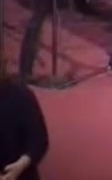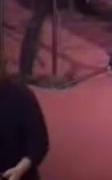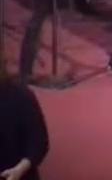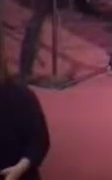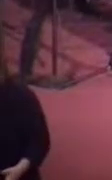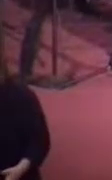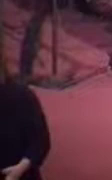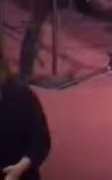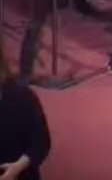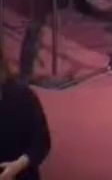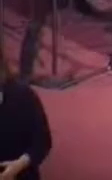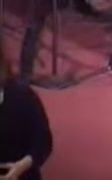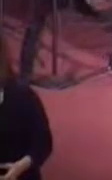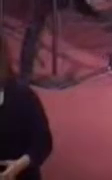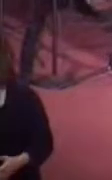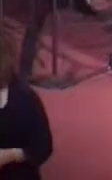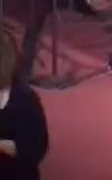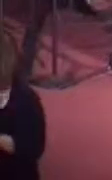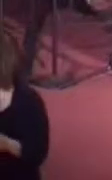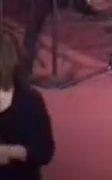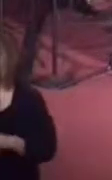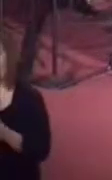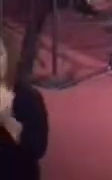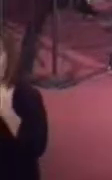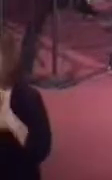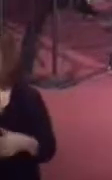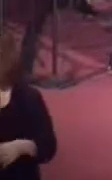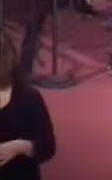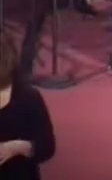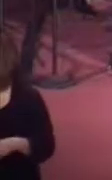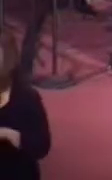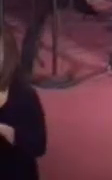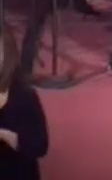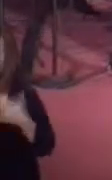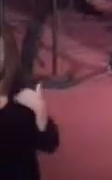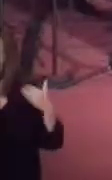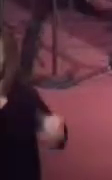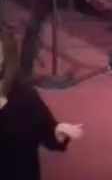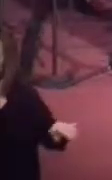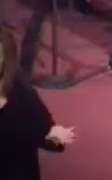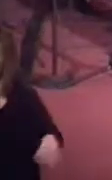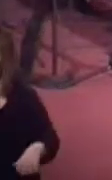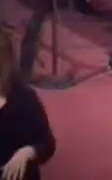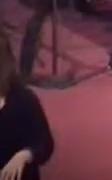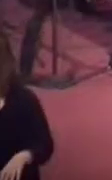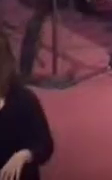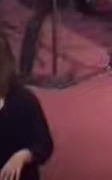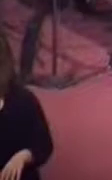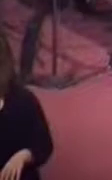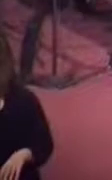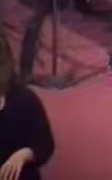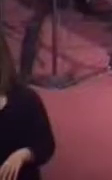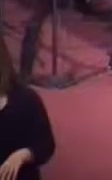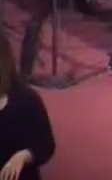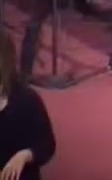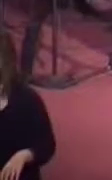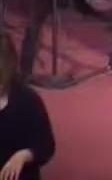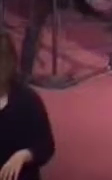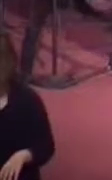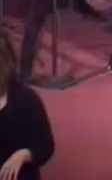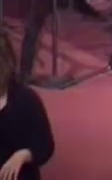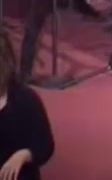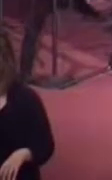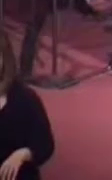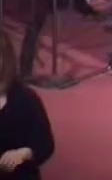Daniel spoke and said, O king, live forever. My God sent his angel to shut the mouths of the lions, and they have not